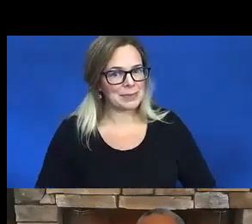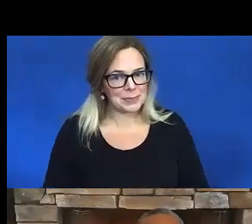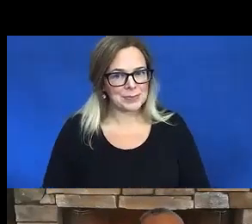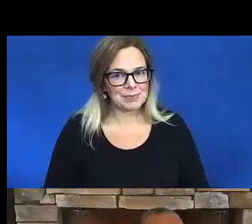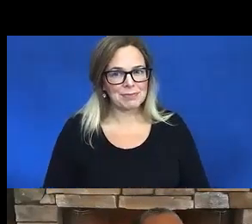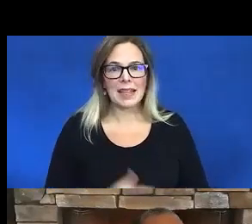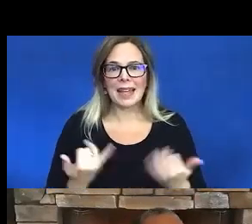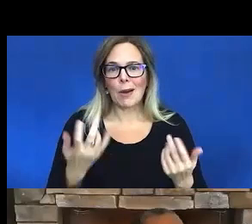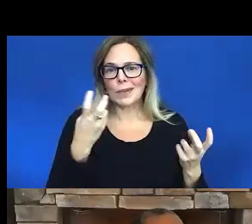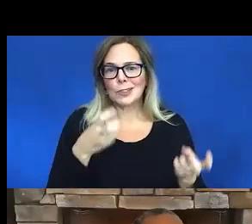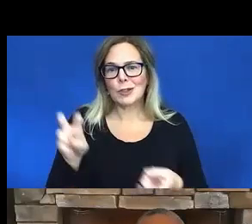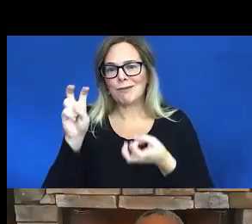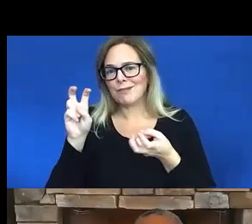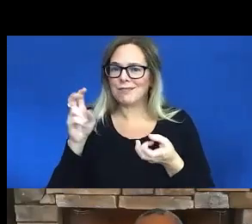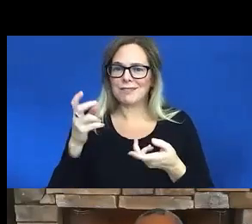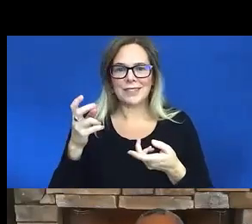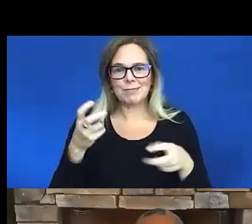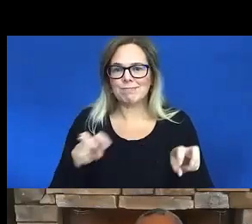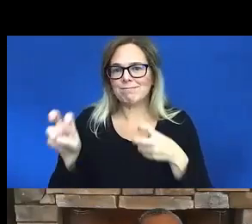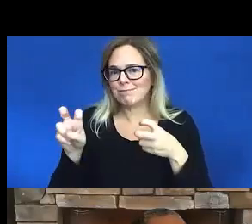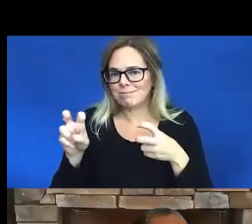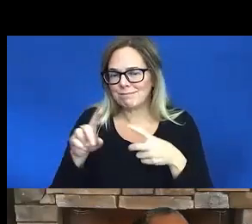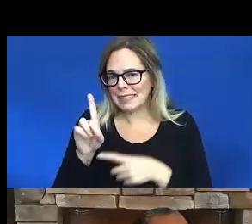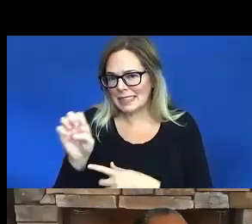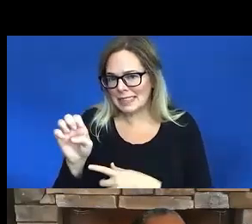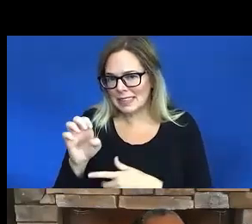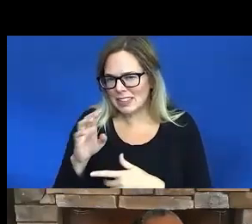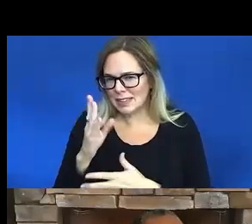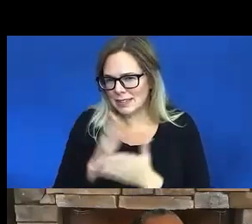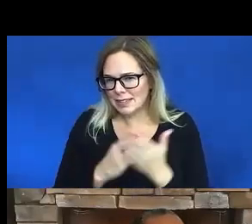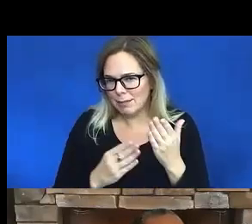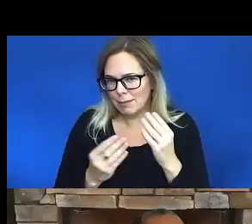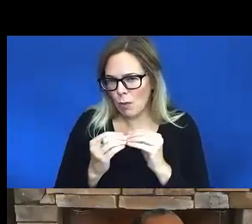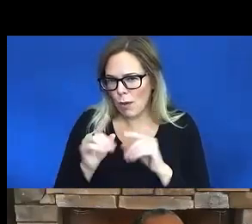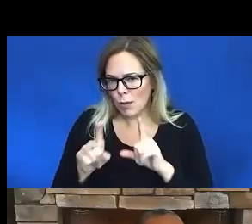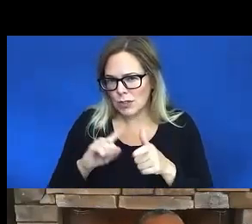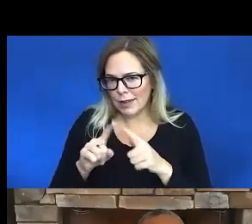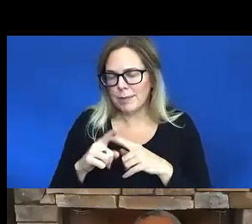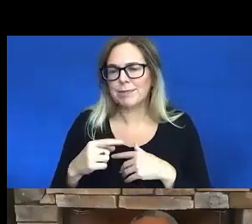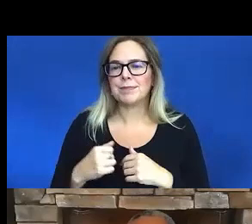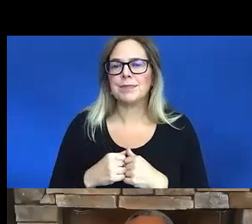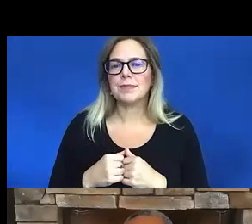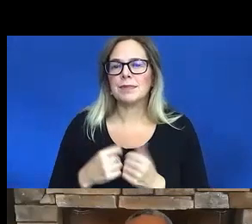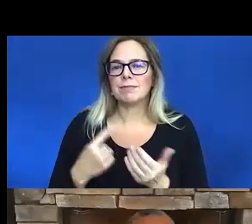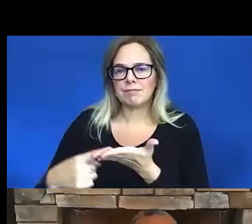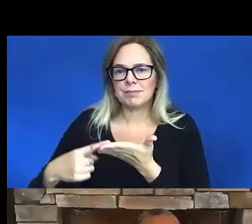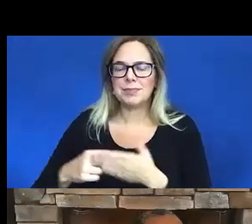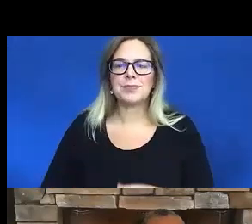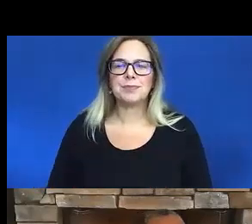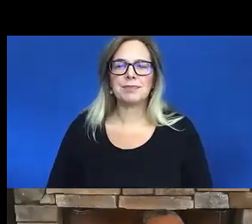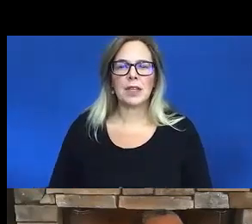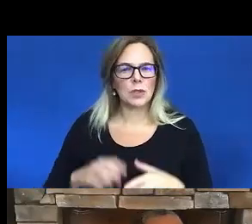D. Just a couple more, and then we'll transition. Regarding service awards, can